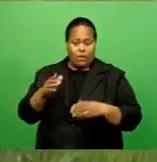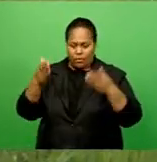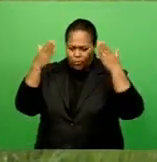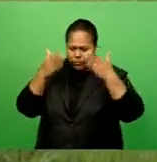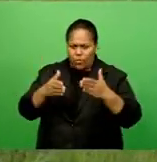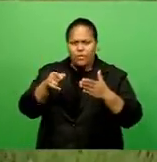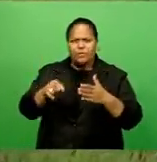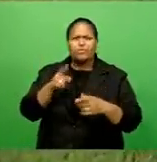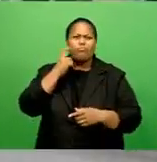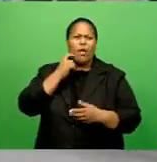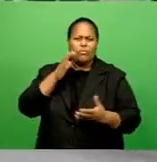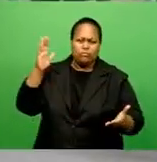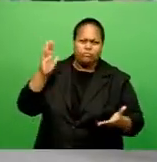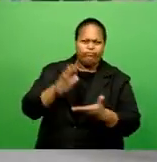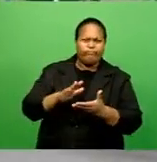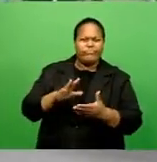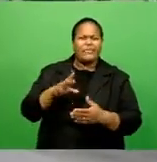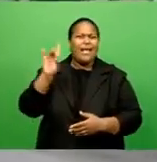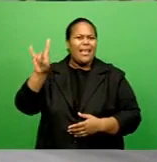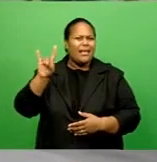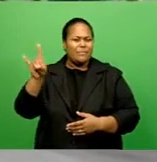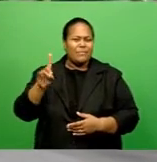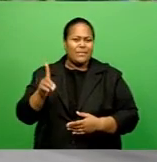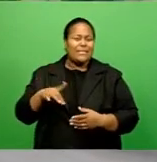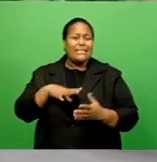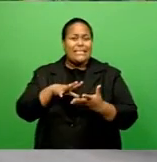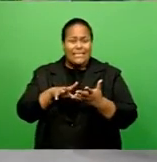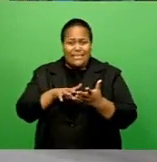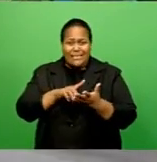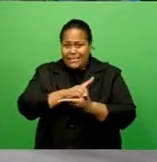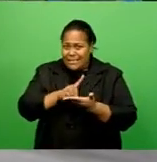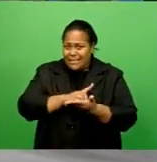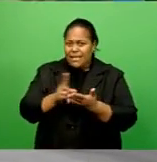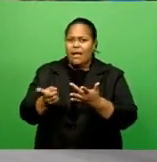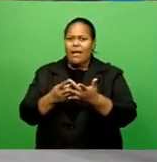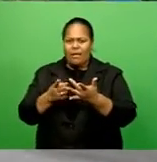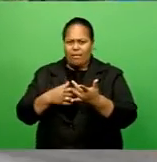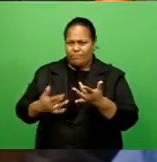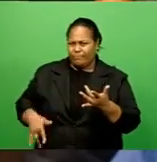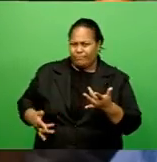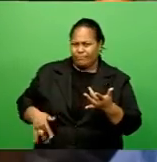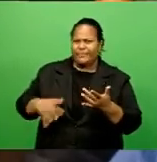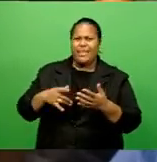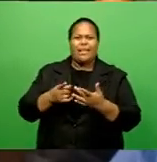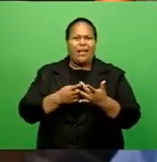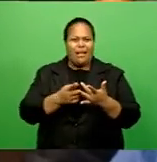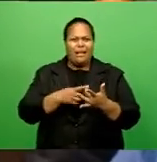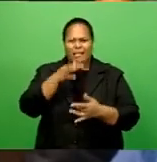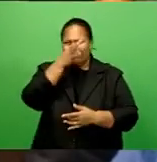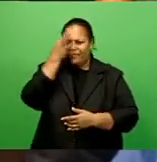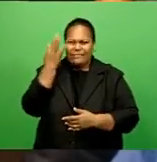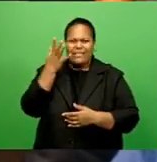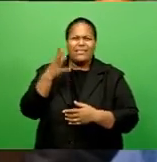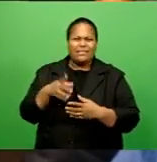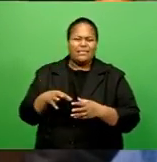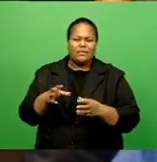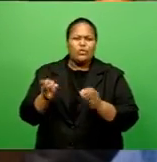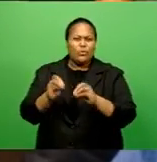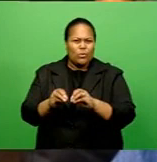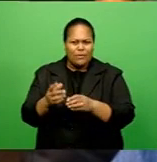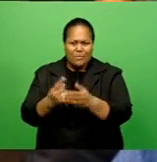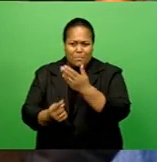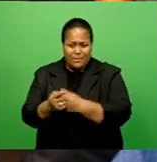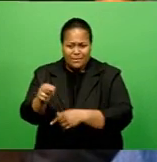reducing leptospirosis, typhoid, dengue and diarrhea sources in the province of Boa. We have already discussed